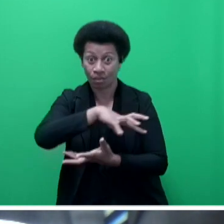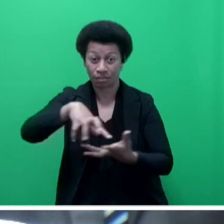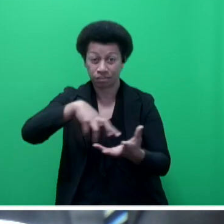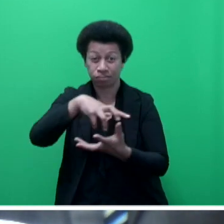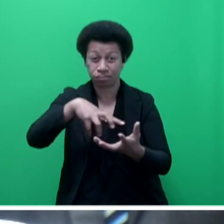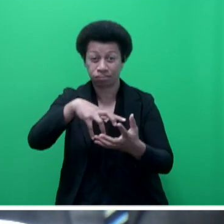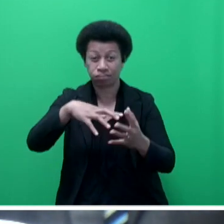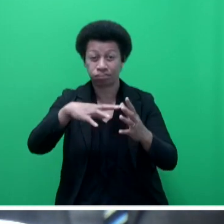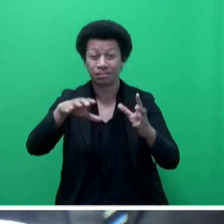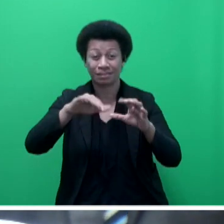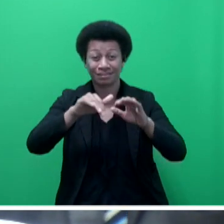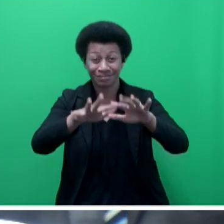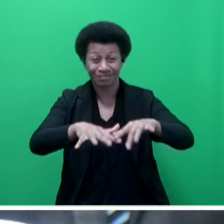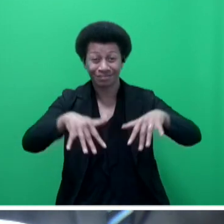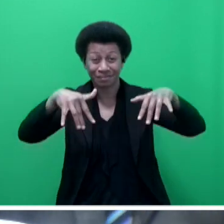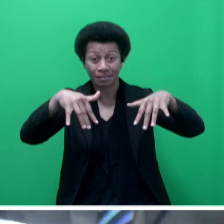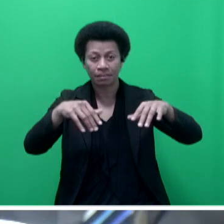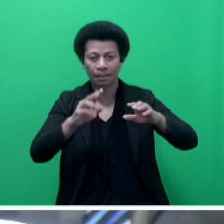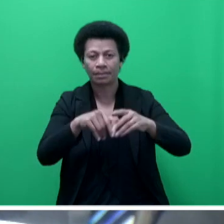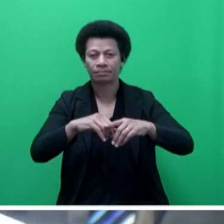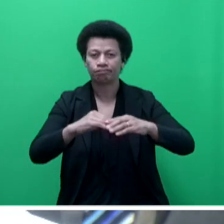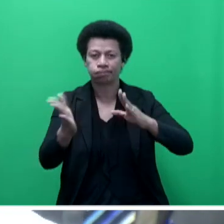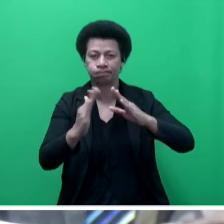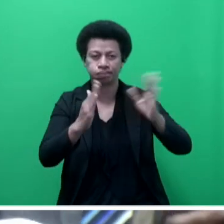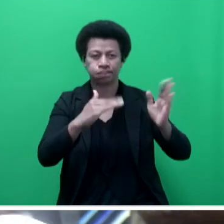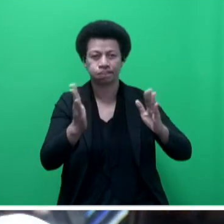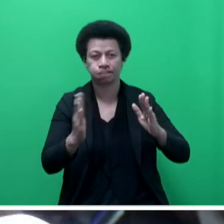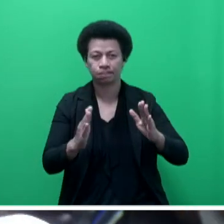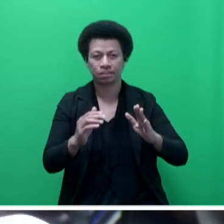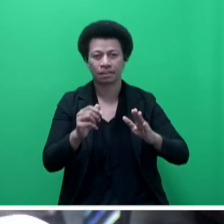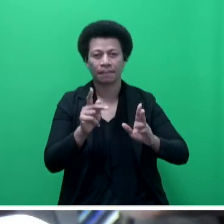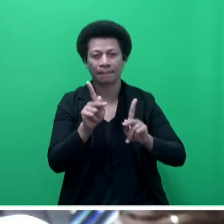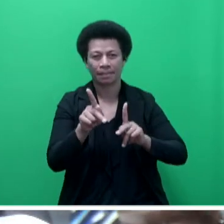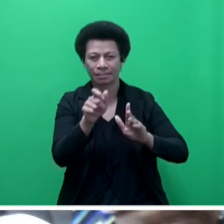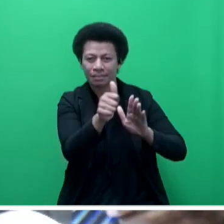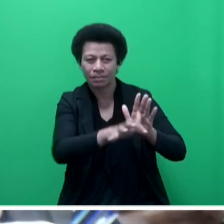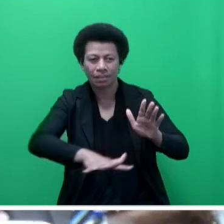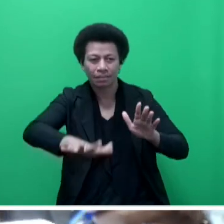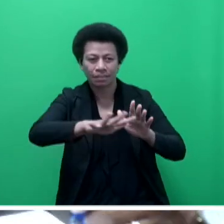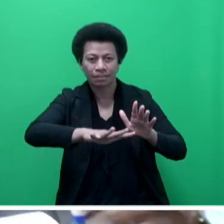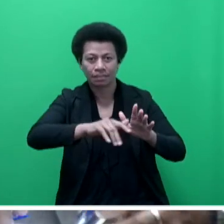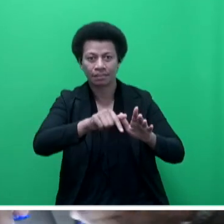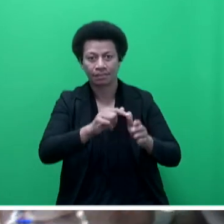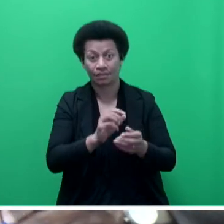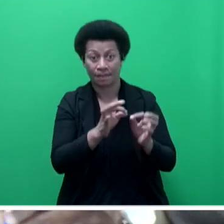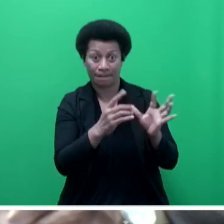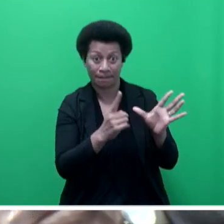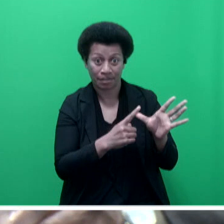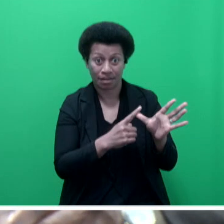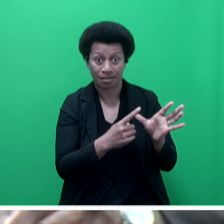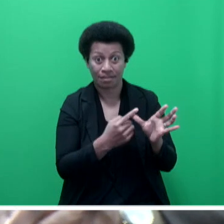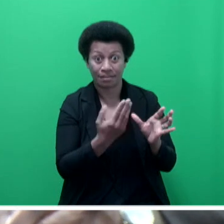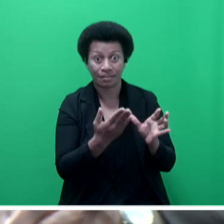apart the pavilion structures and the roof. Mr. Speaker, sir, the Bar Town Council engaged a consultant to carry